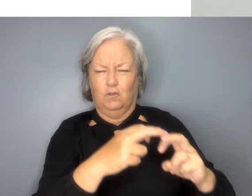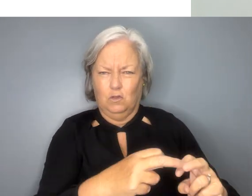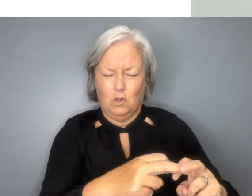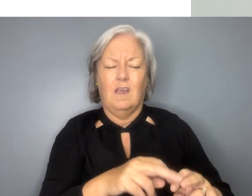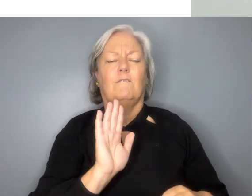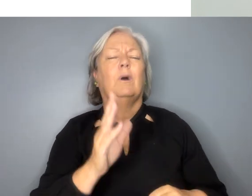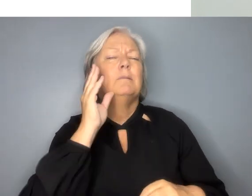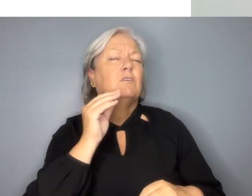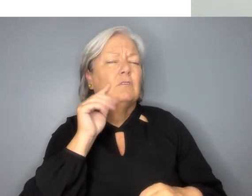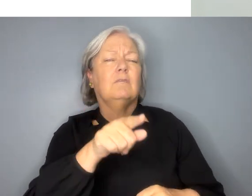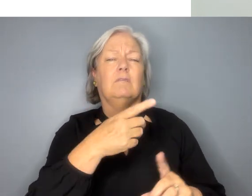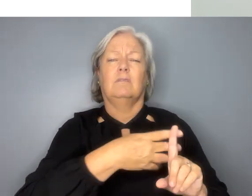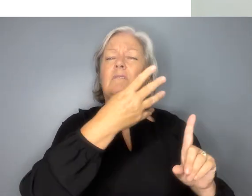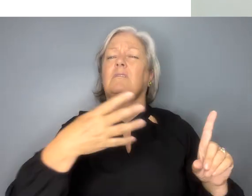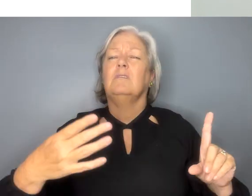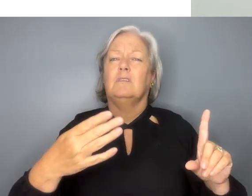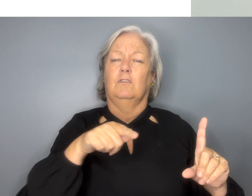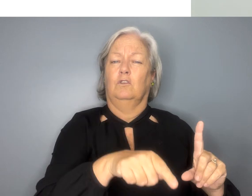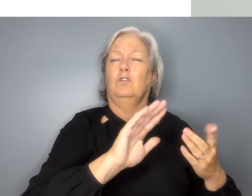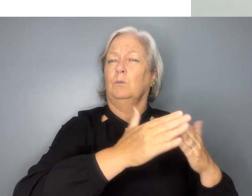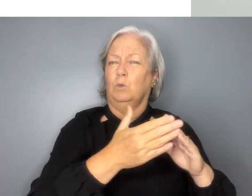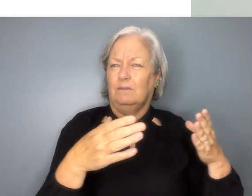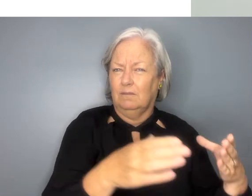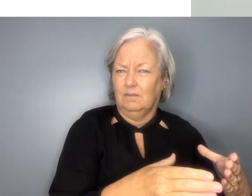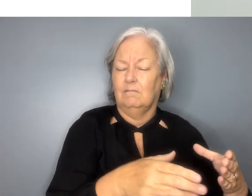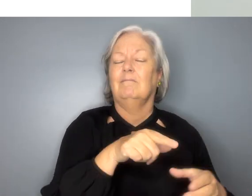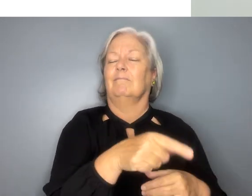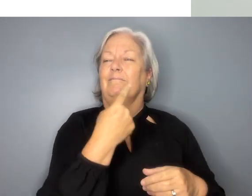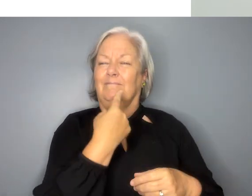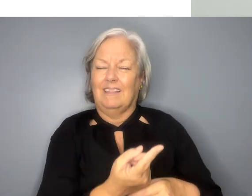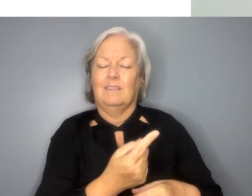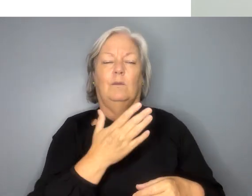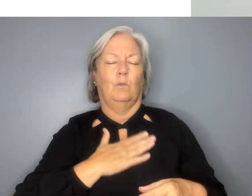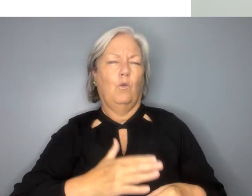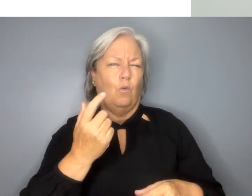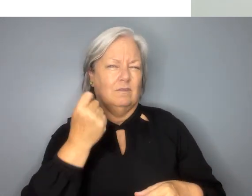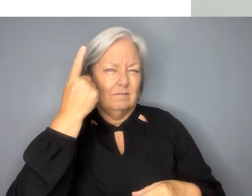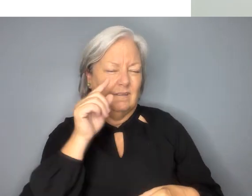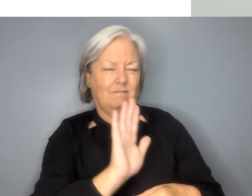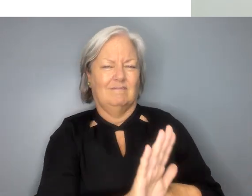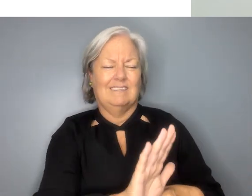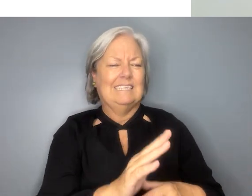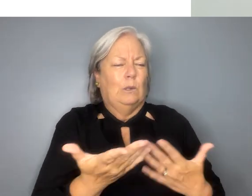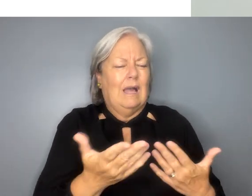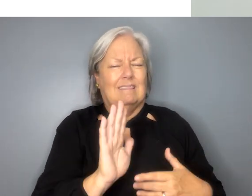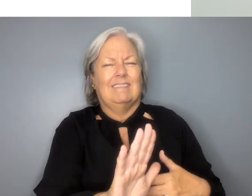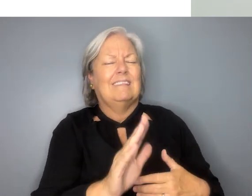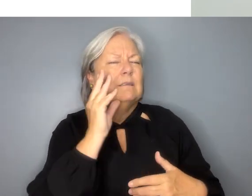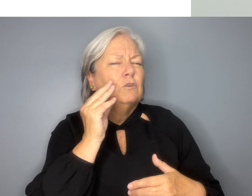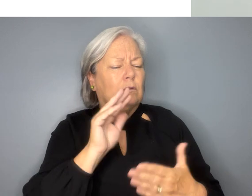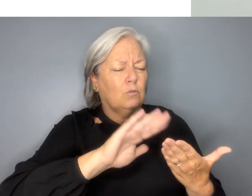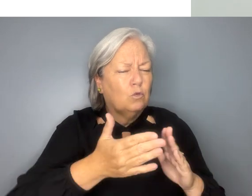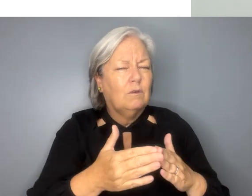into the experiences of LGBTQIA+ people with disability, recognised the importance of better understanding the societal